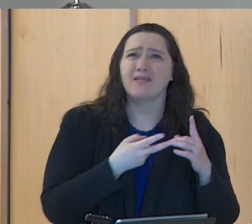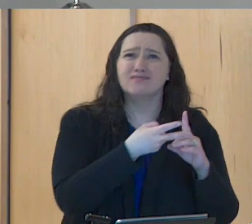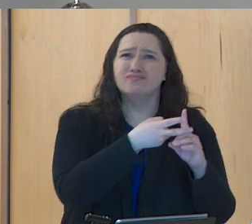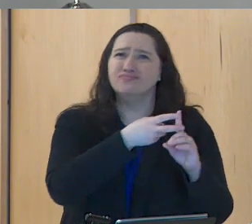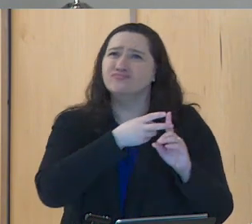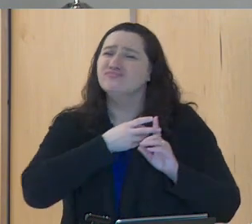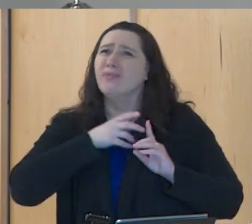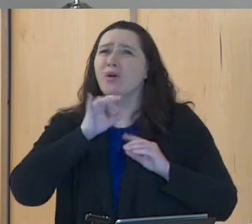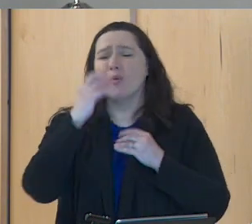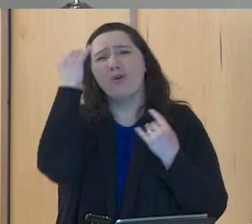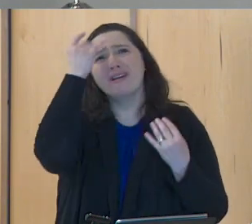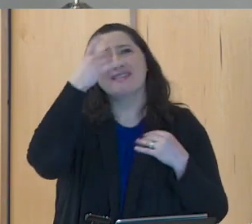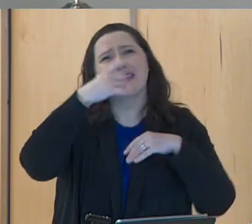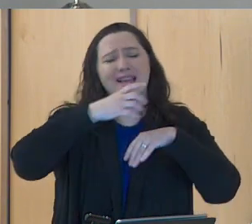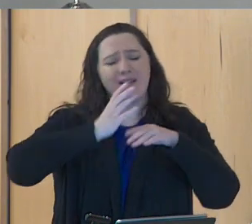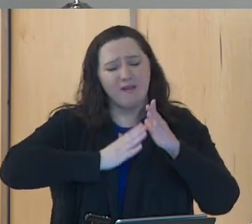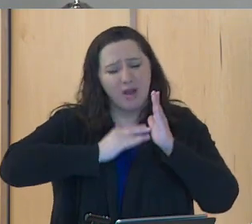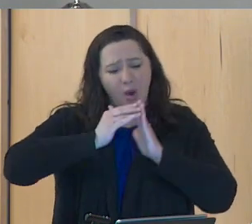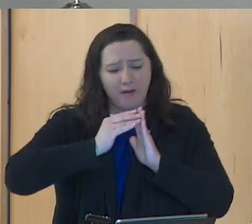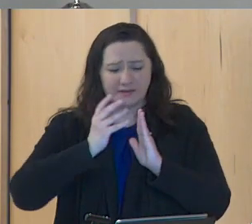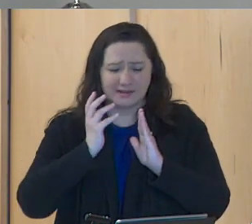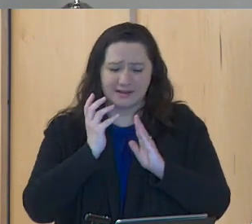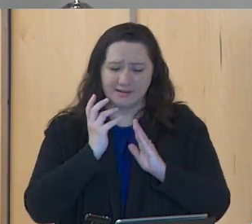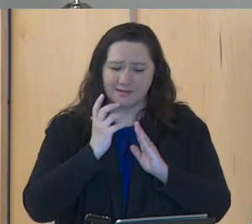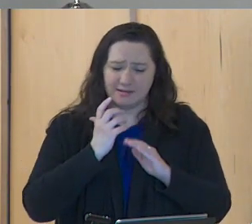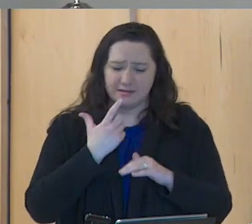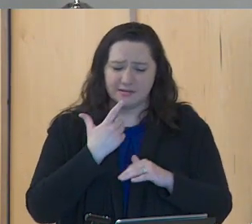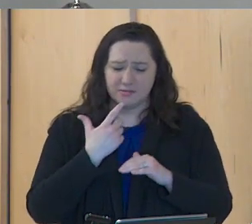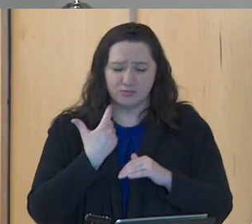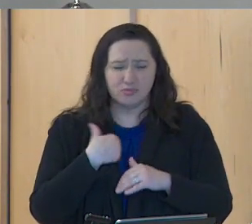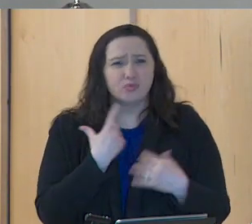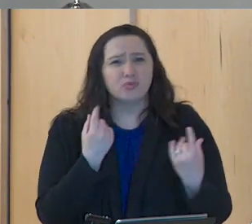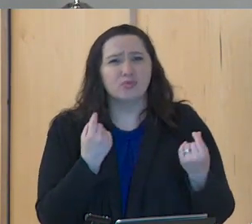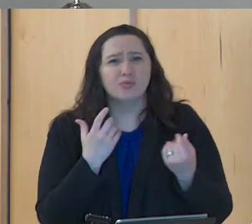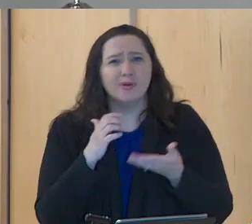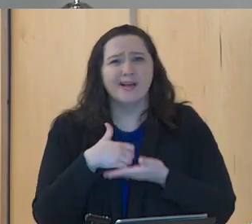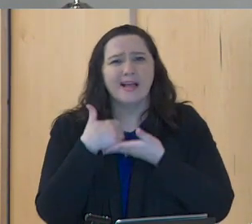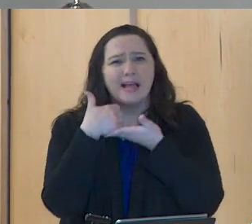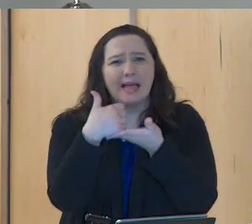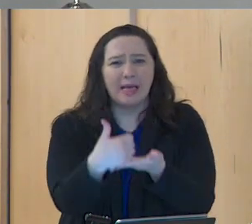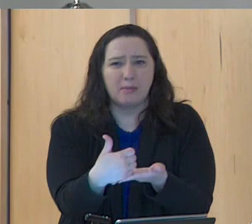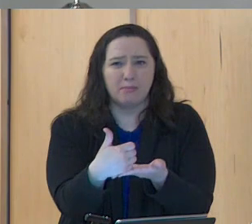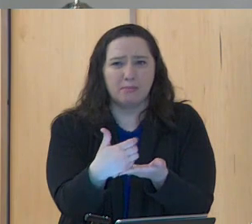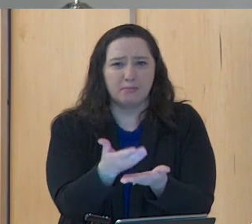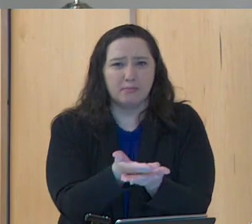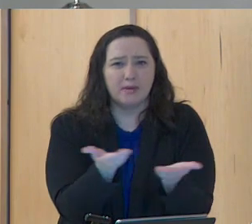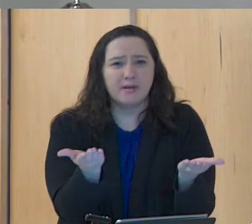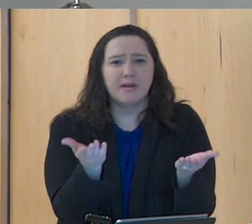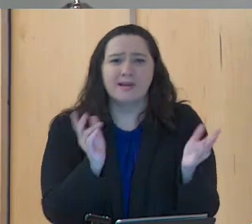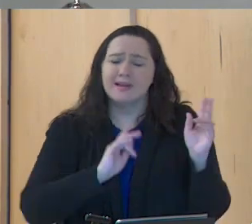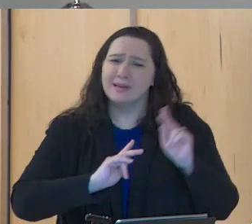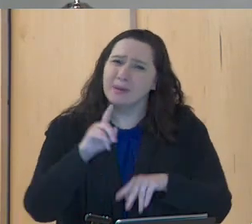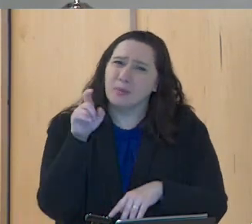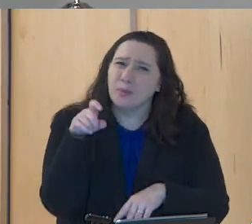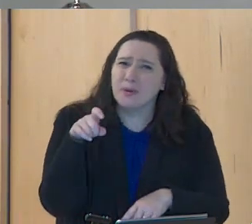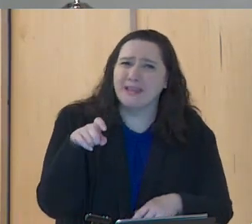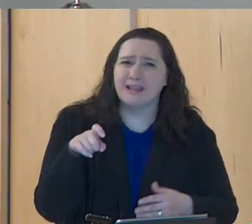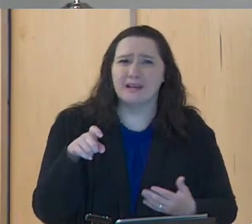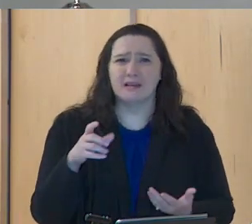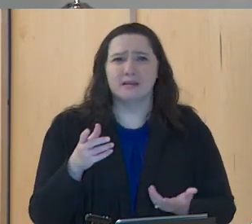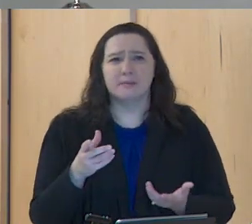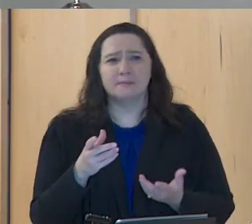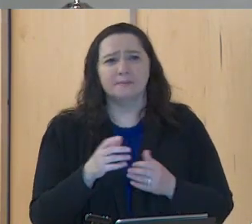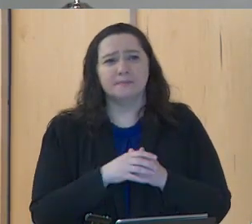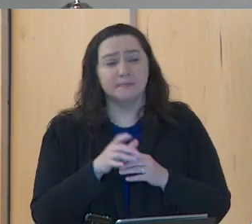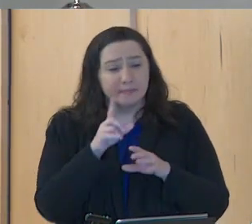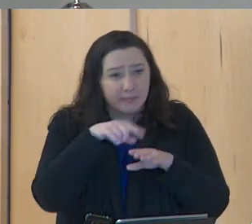Or think of the times when we extended a helping hand to those who needed it. And